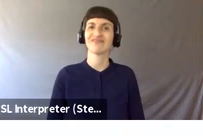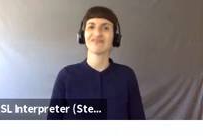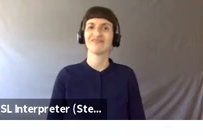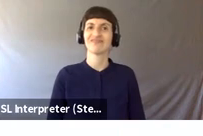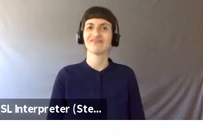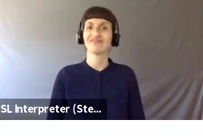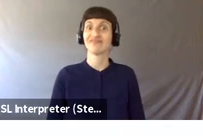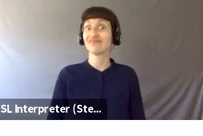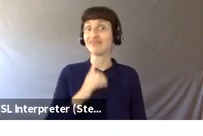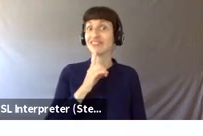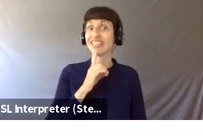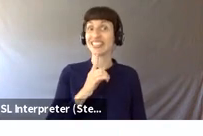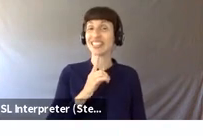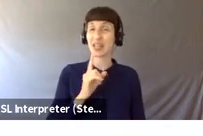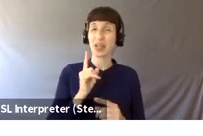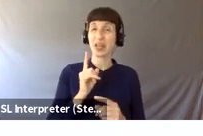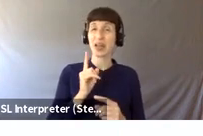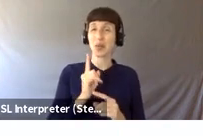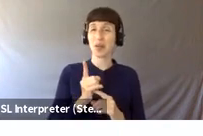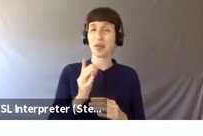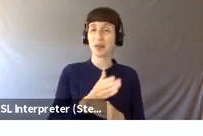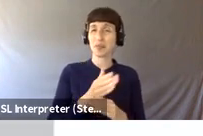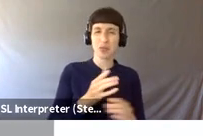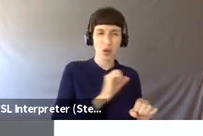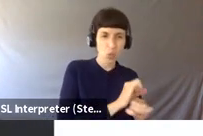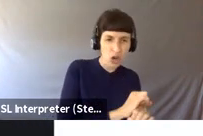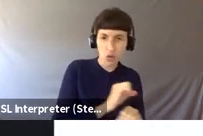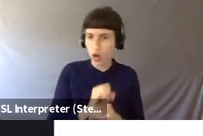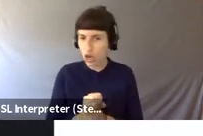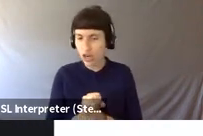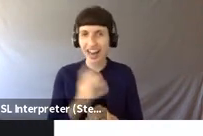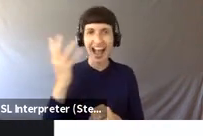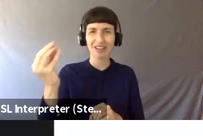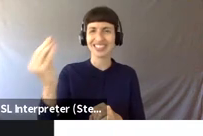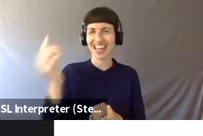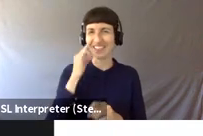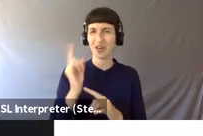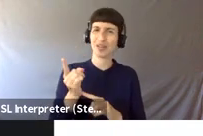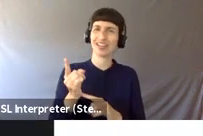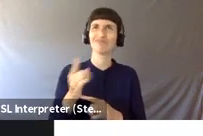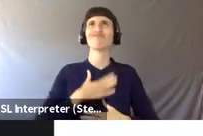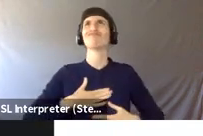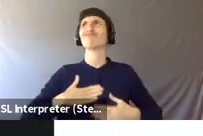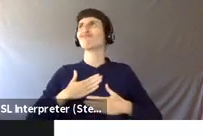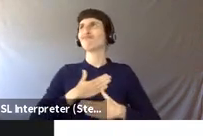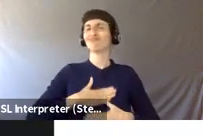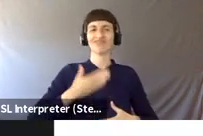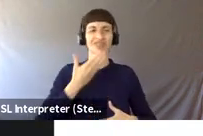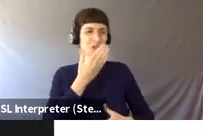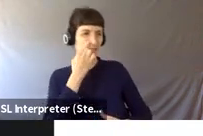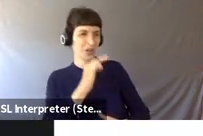I actually got to go outside for a minute between everything that was going on today. Good for you. I hope you get to as